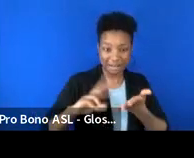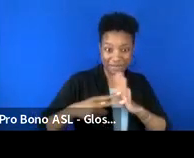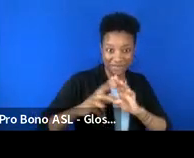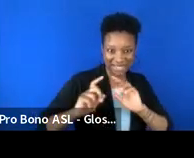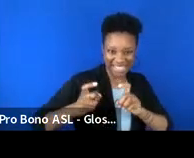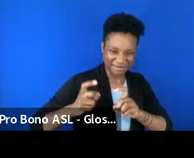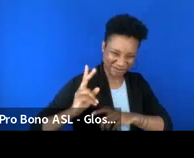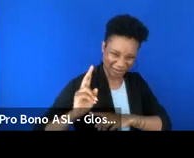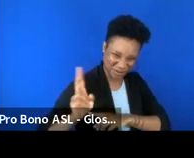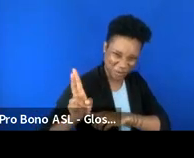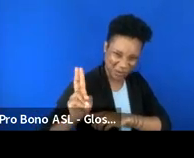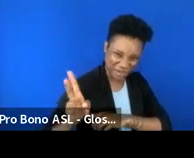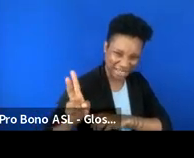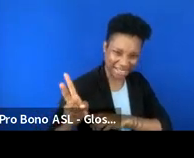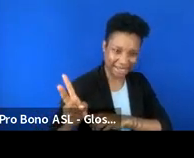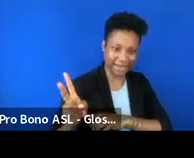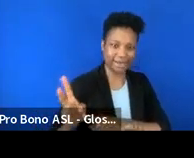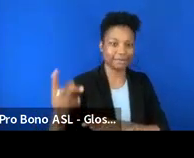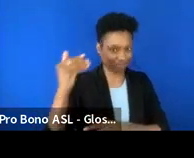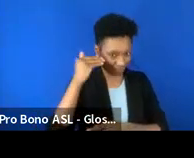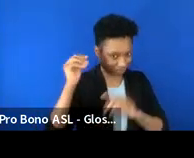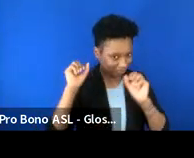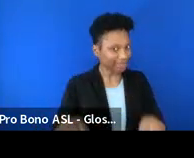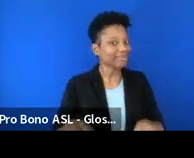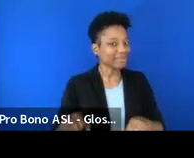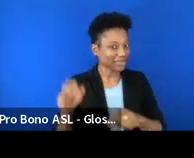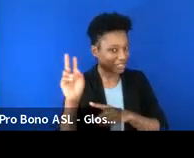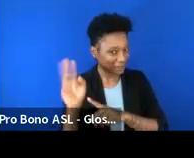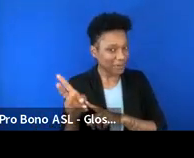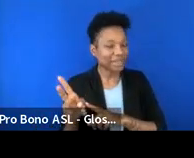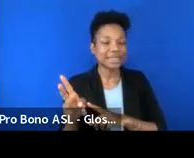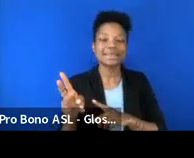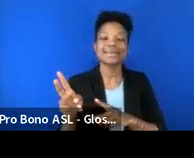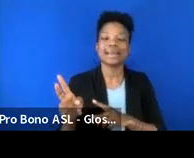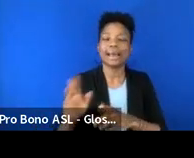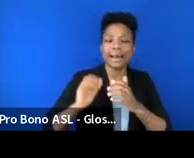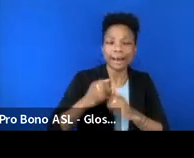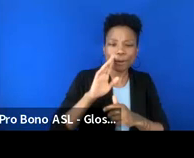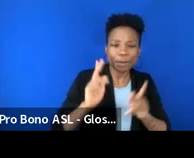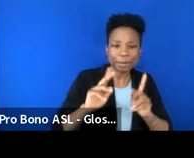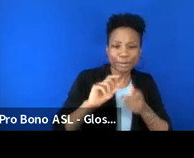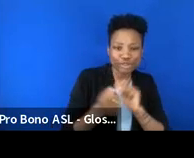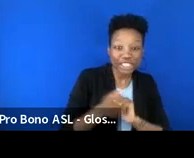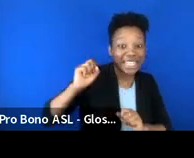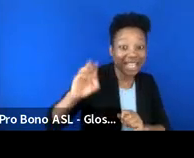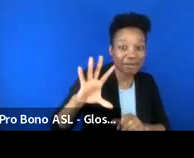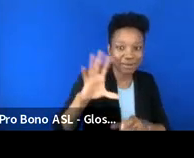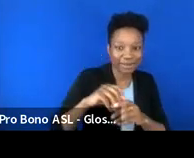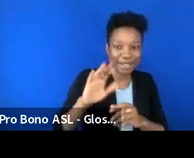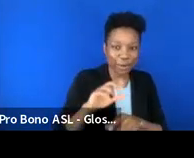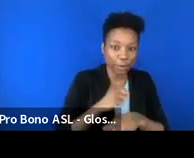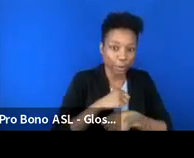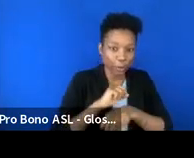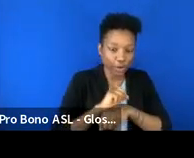can do this. So in 2 minutes, how will people change if they participate in your work? Now that can mean the people who are creating it,